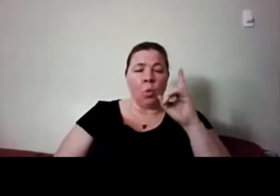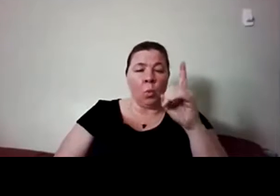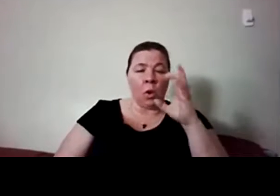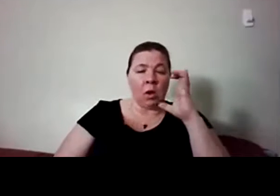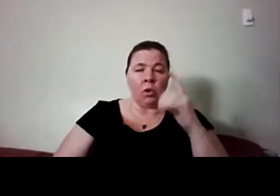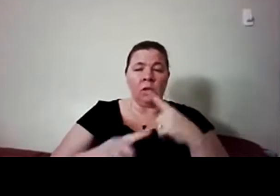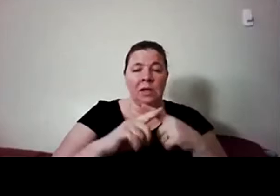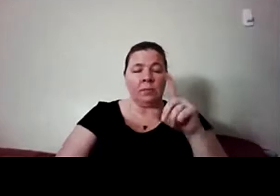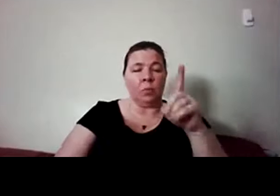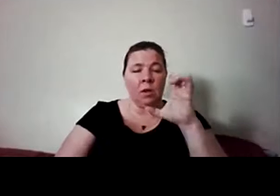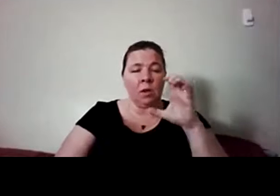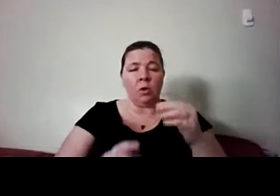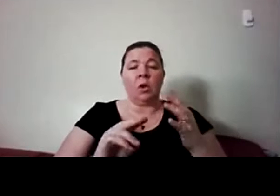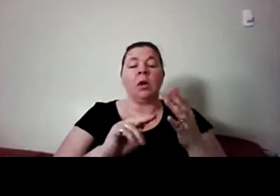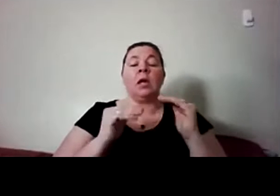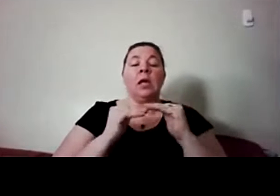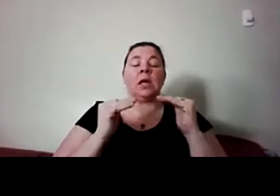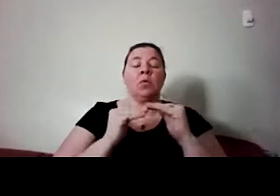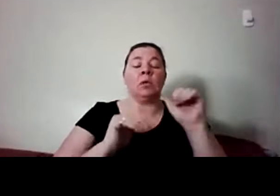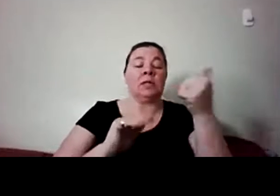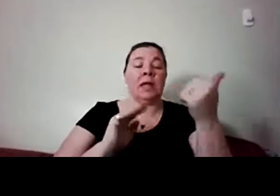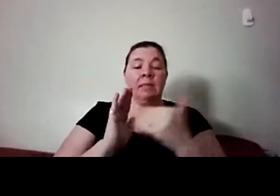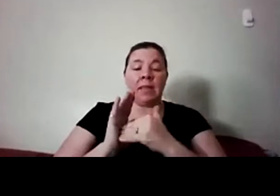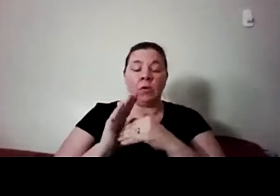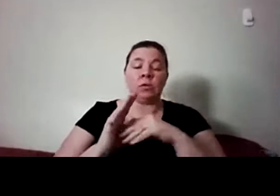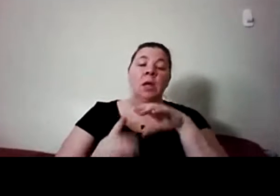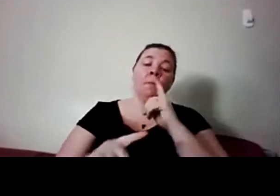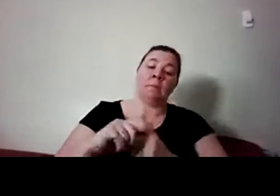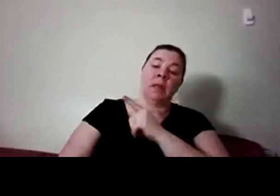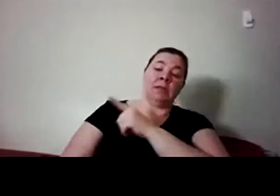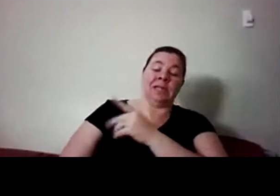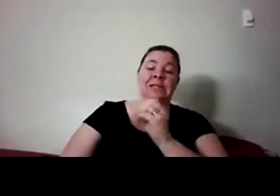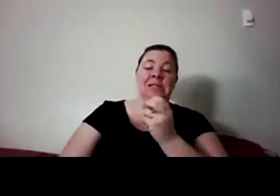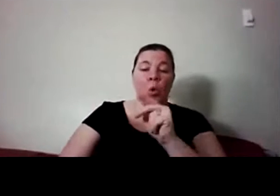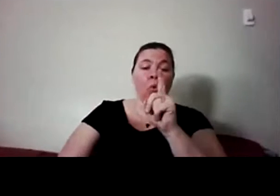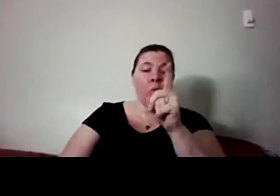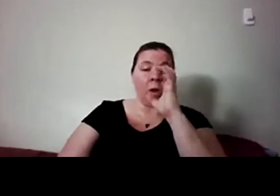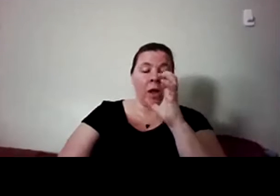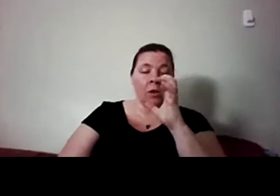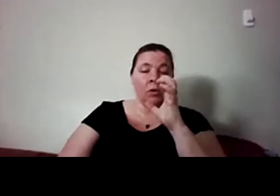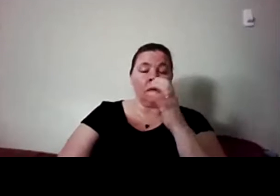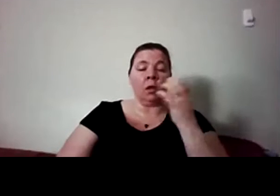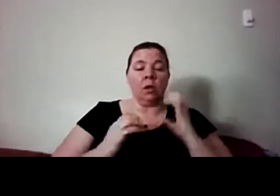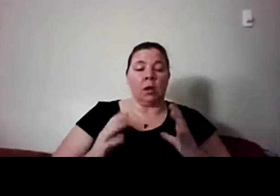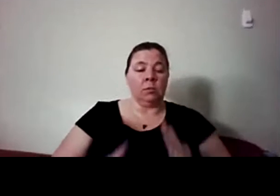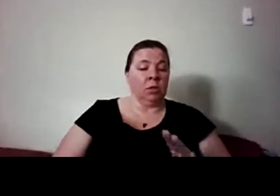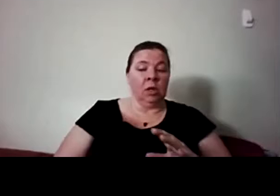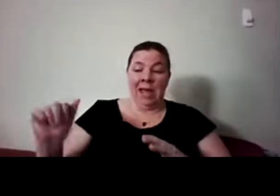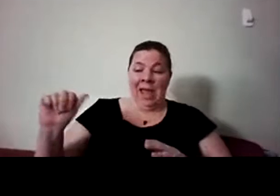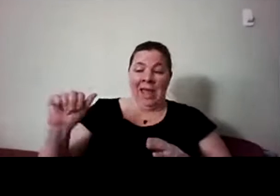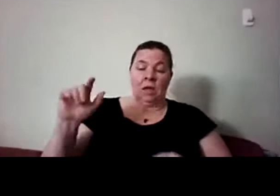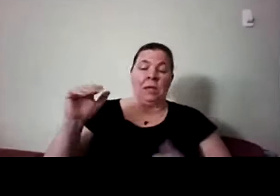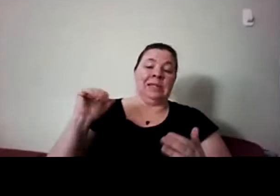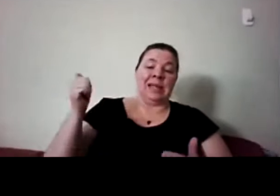10,000 plus his own 100 customers. Founder A is going to monetize on